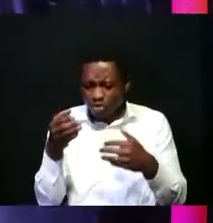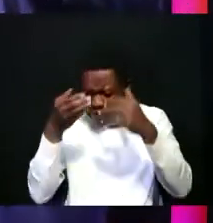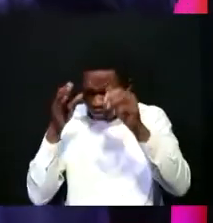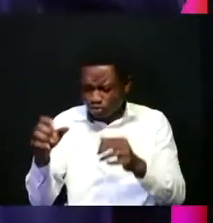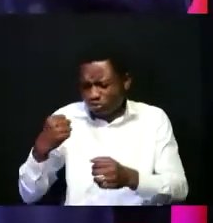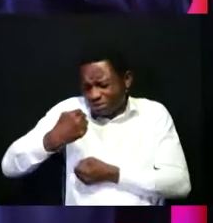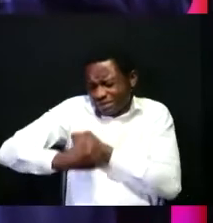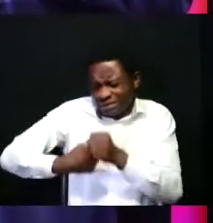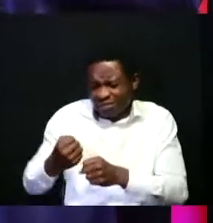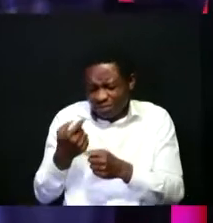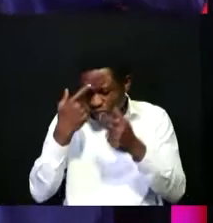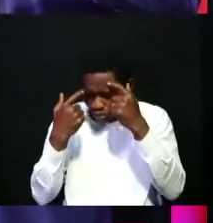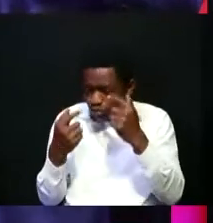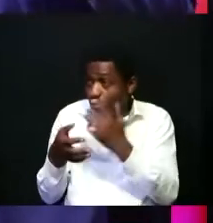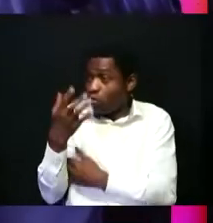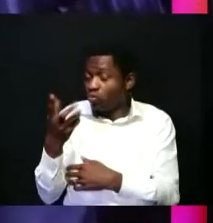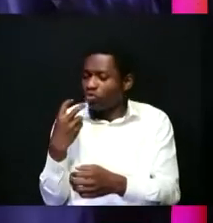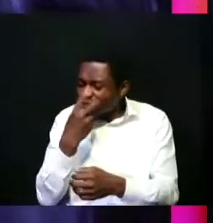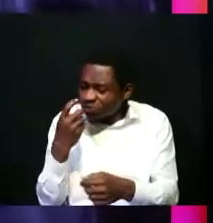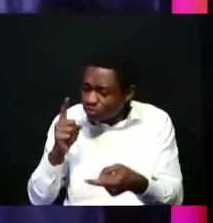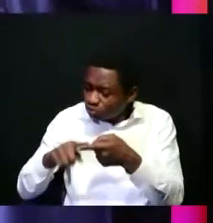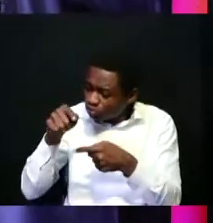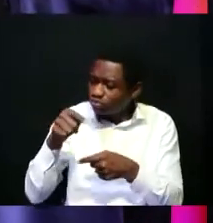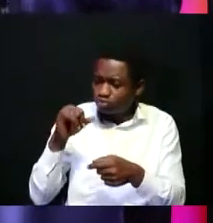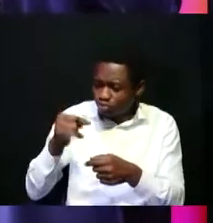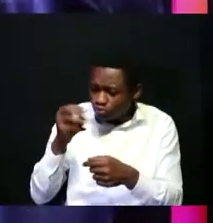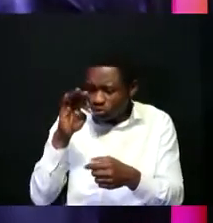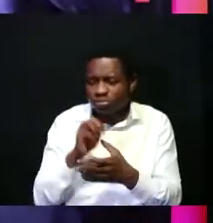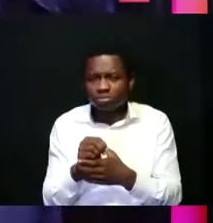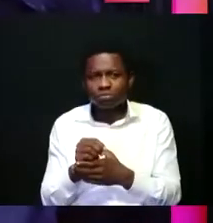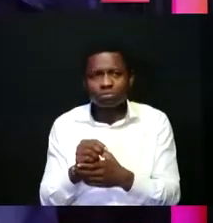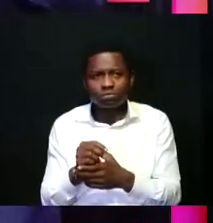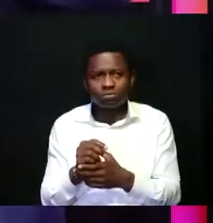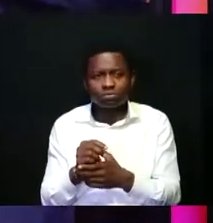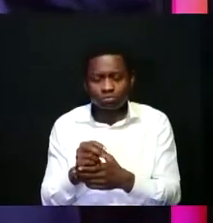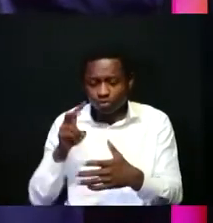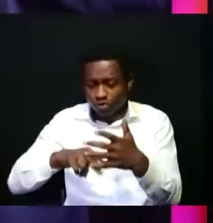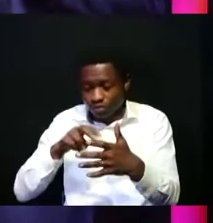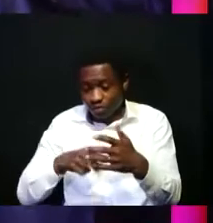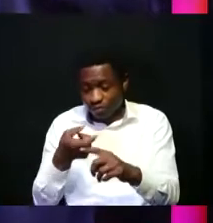Let's go to Job